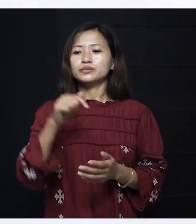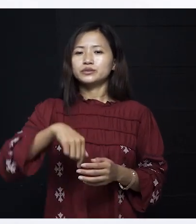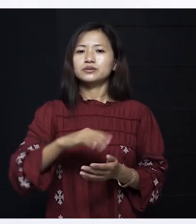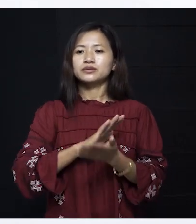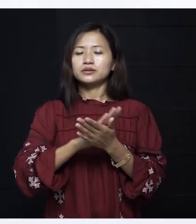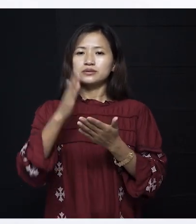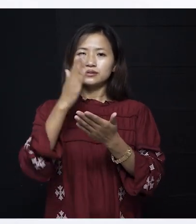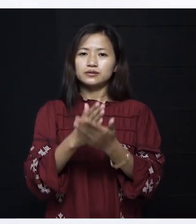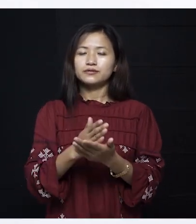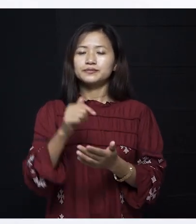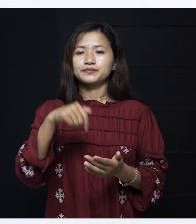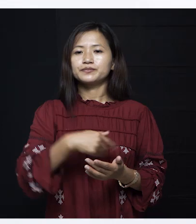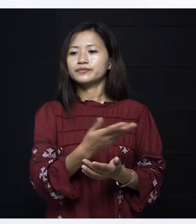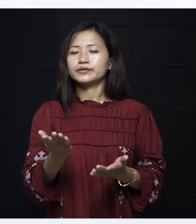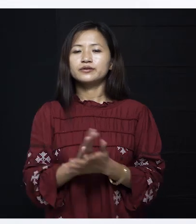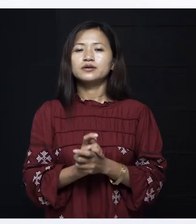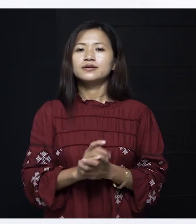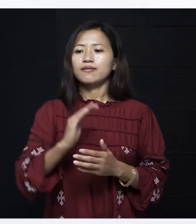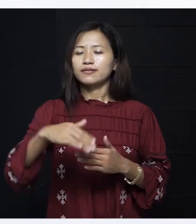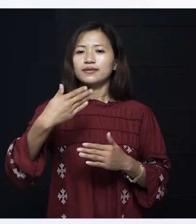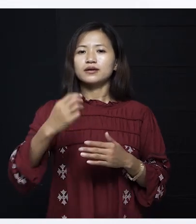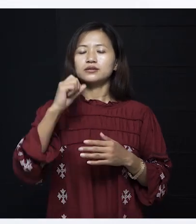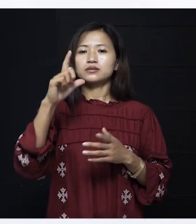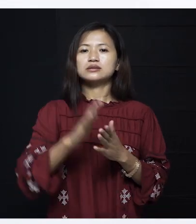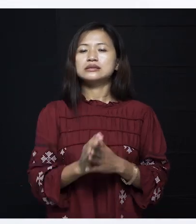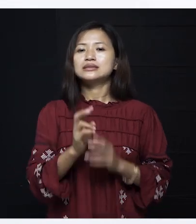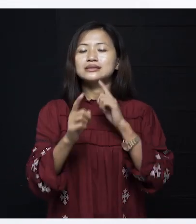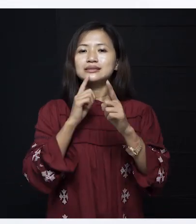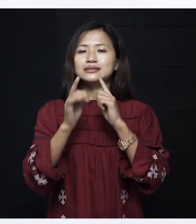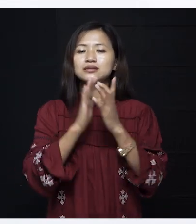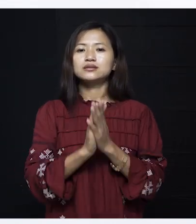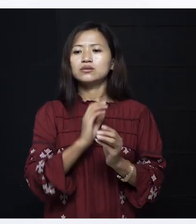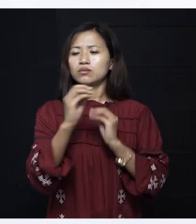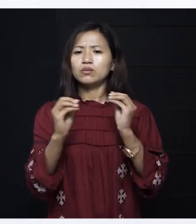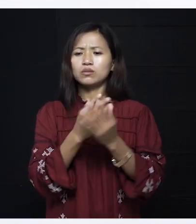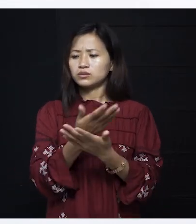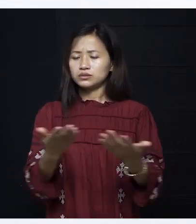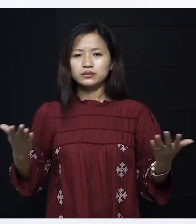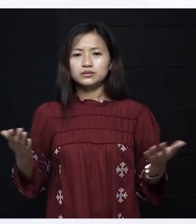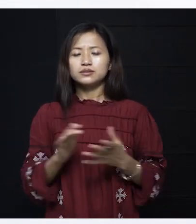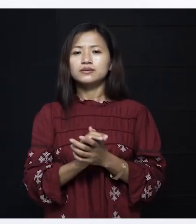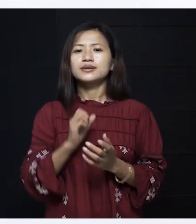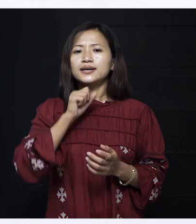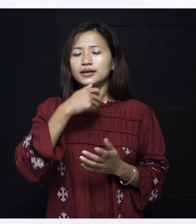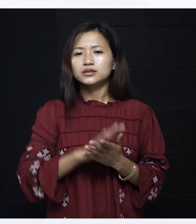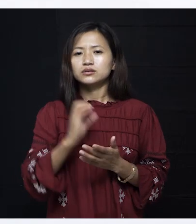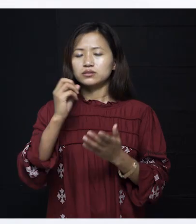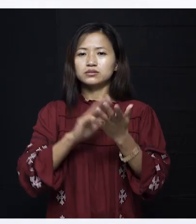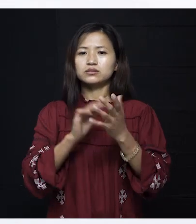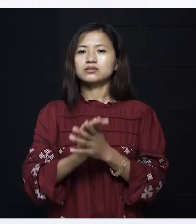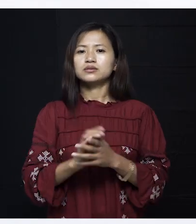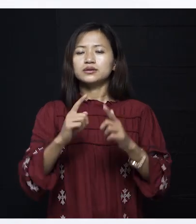will just stop from there. In the next session, we will be discussing about all those age component,